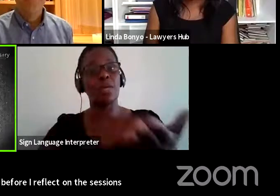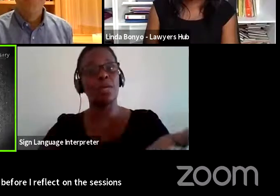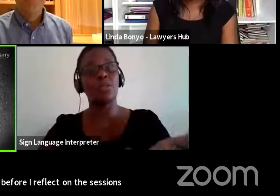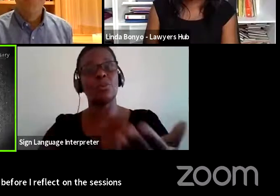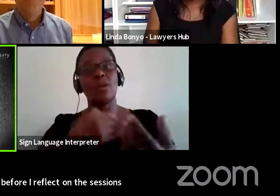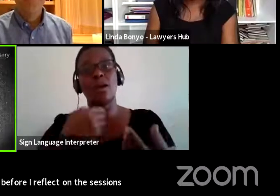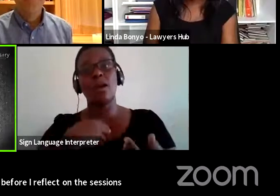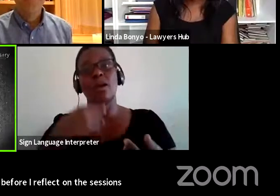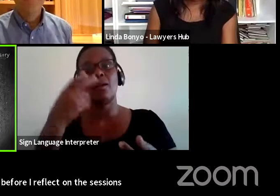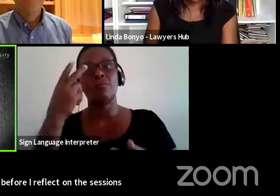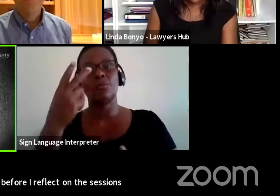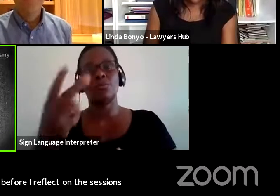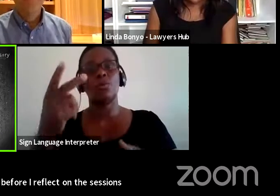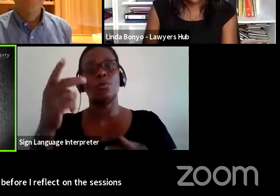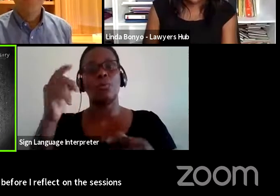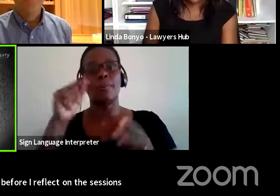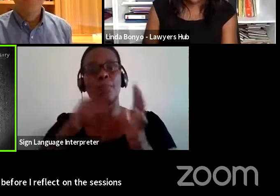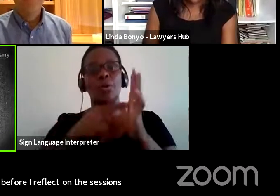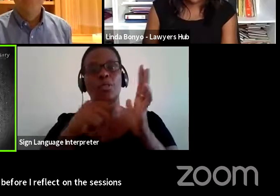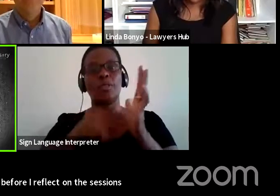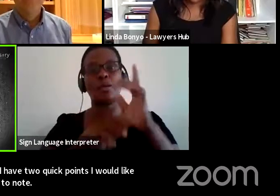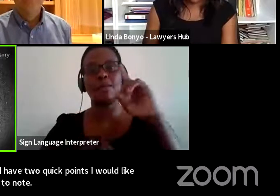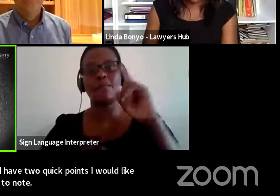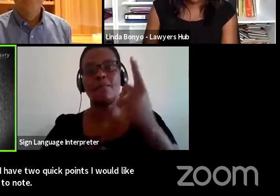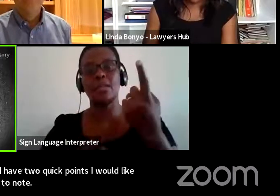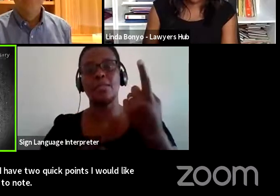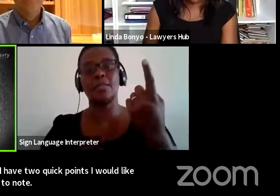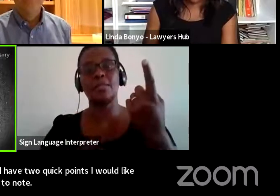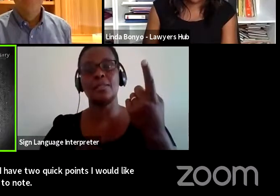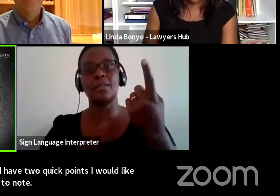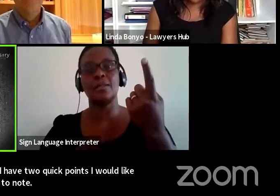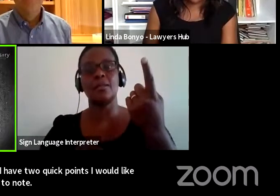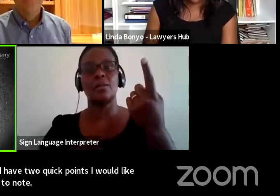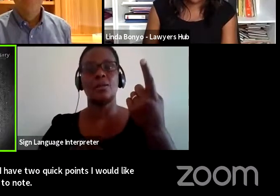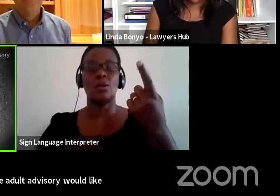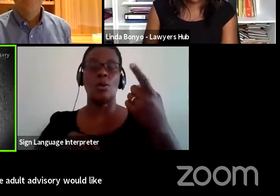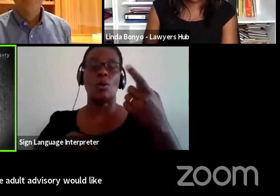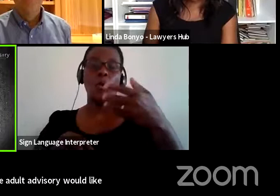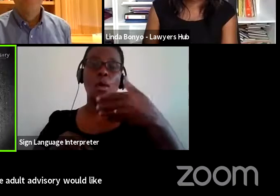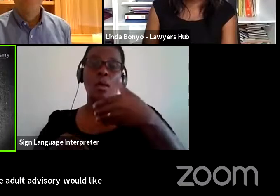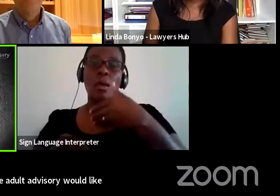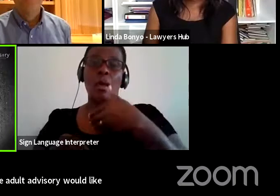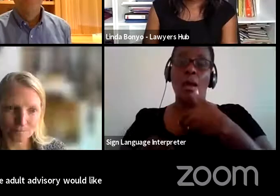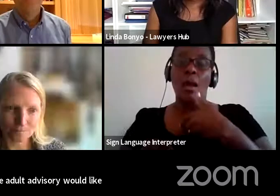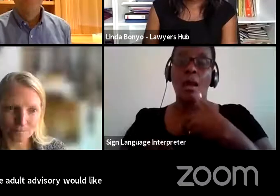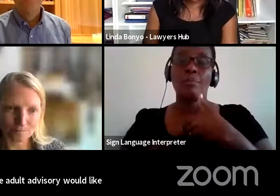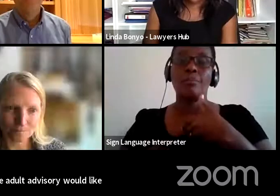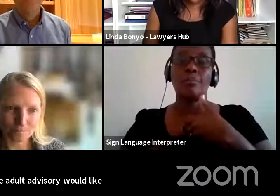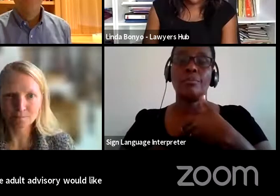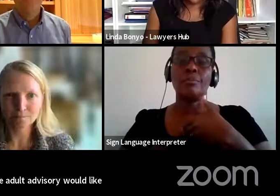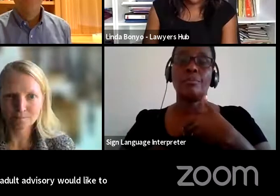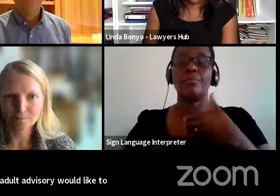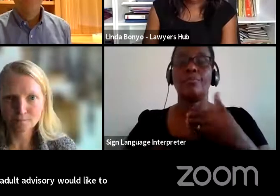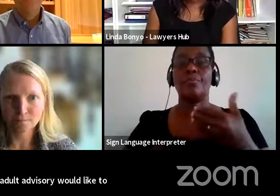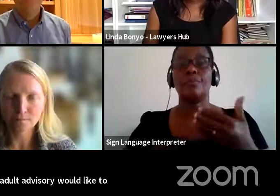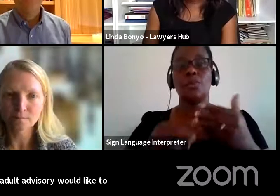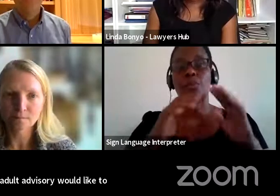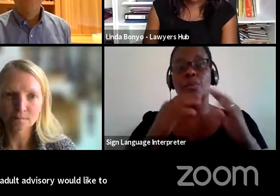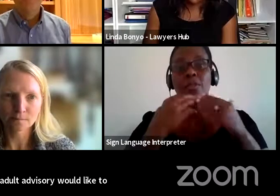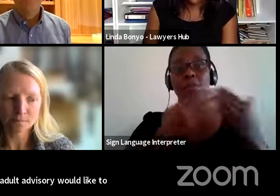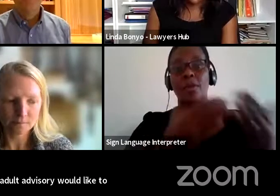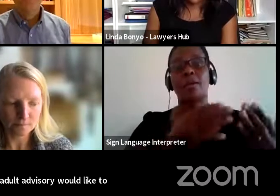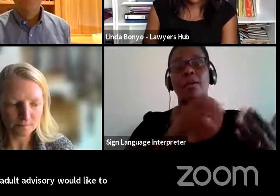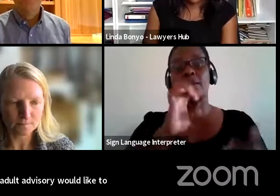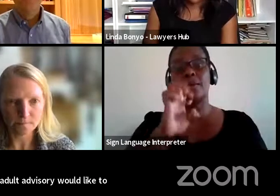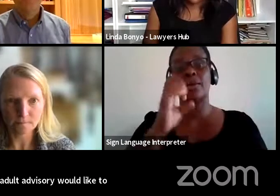I would like to note. The first is that we at Alt Advisory would like to recognize the efforts of the EFF and others in acknowledging